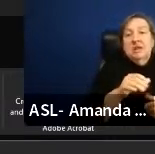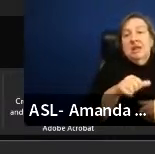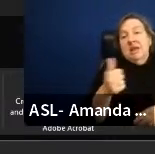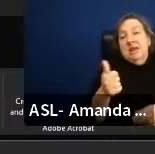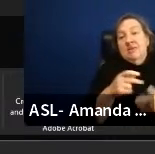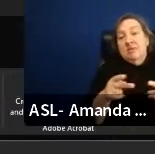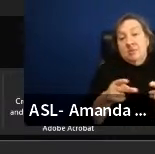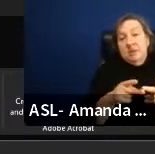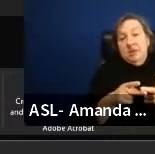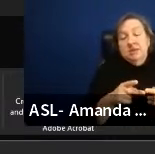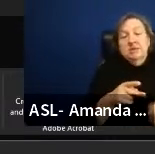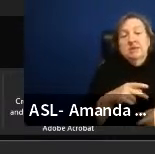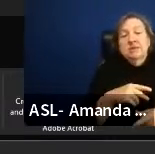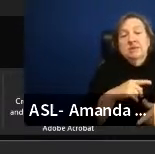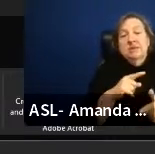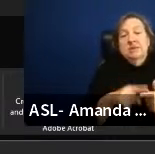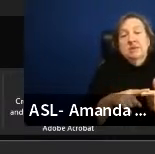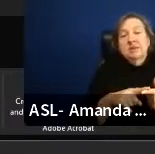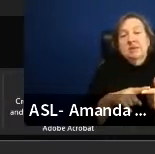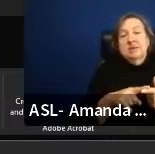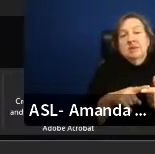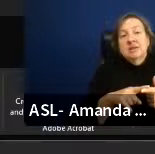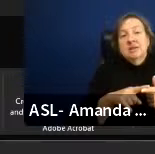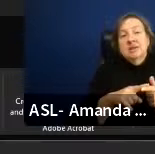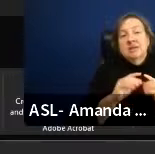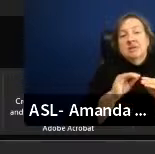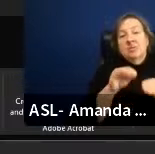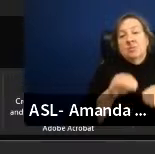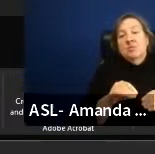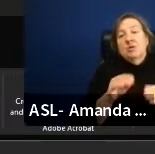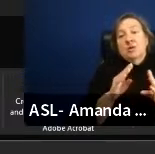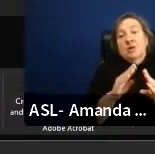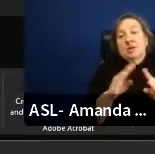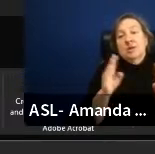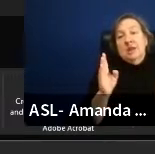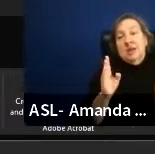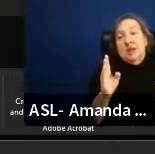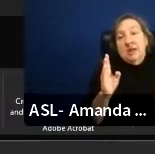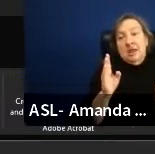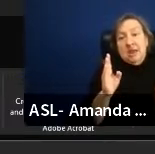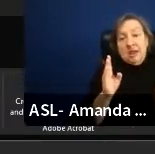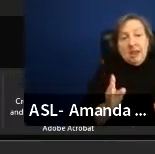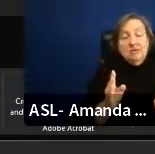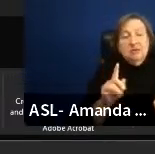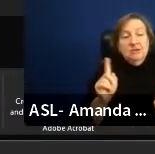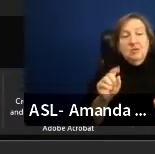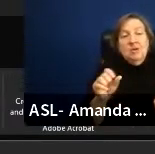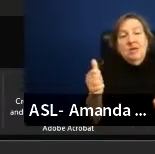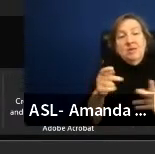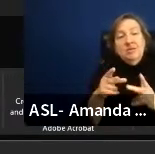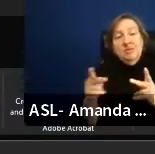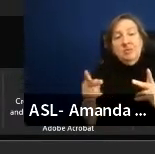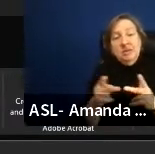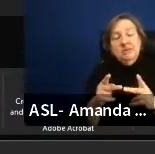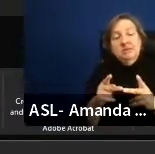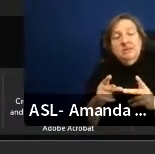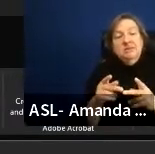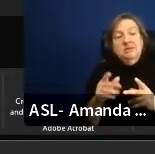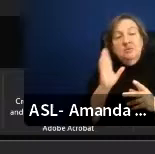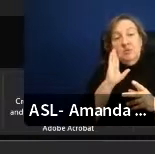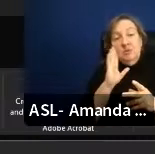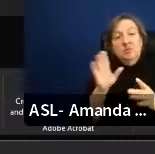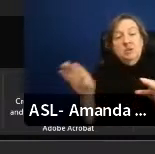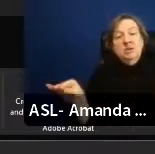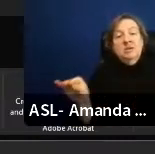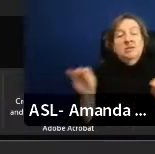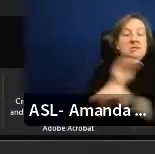elsewhere, and put the housing where those other places would be, and put